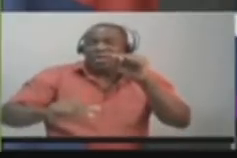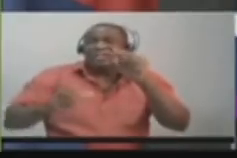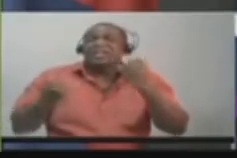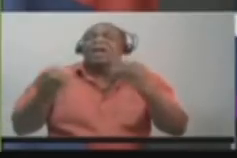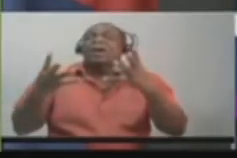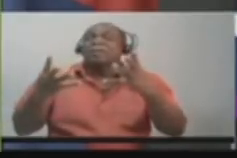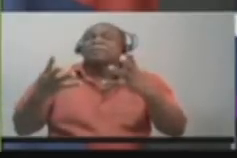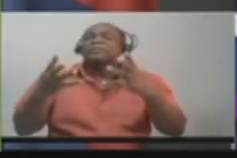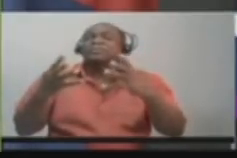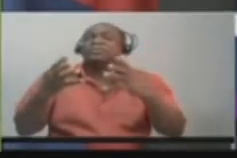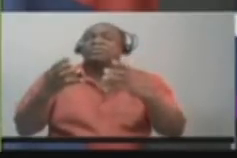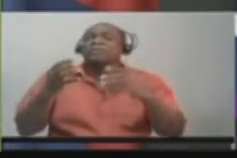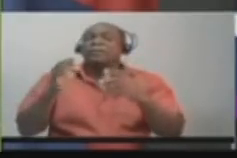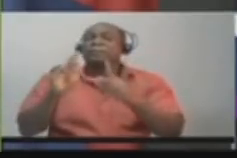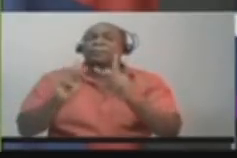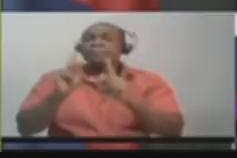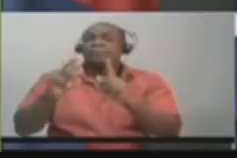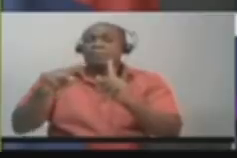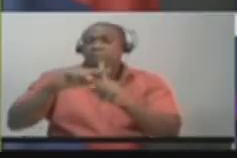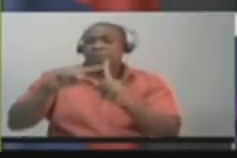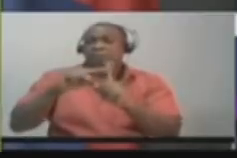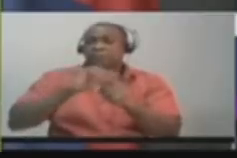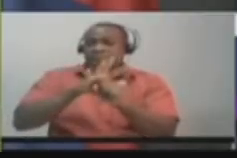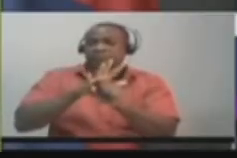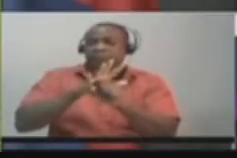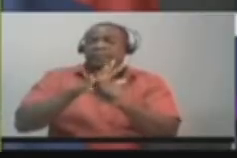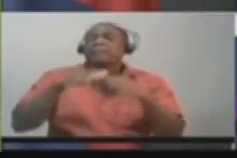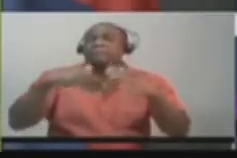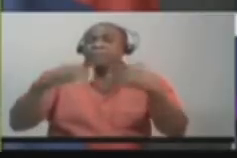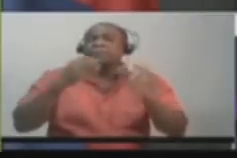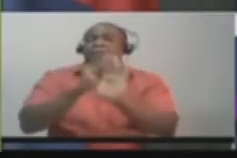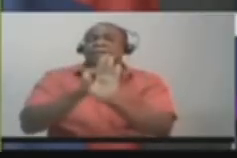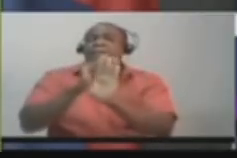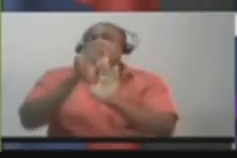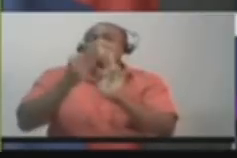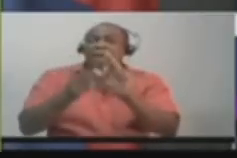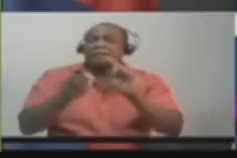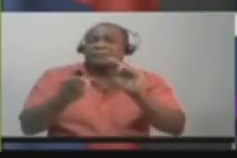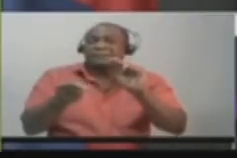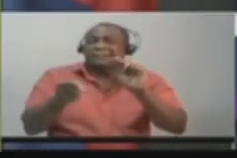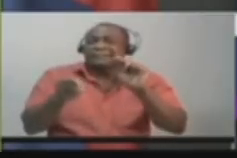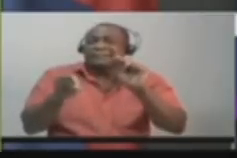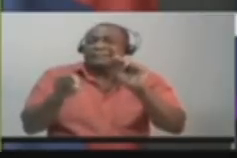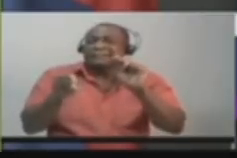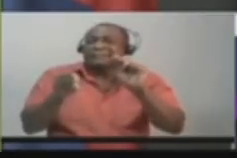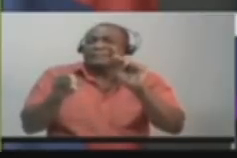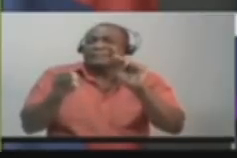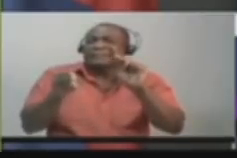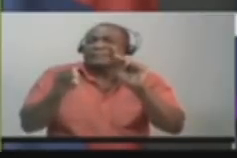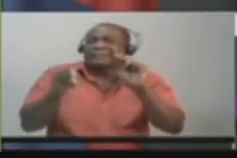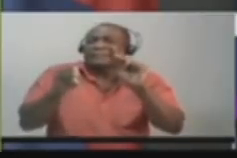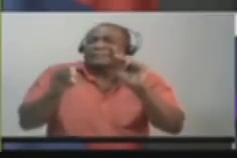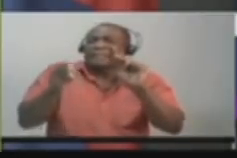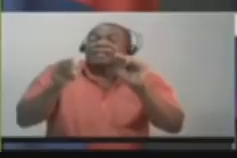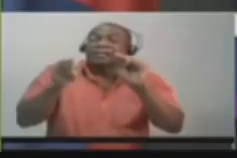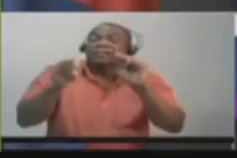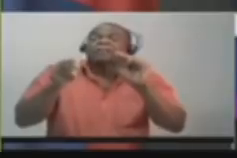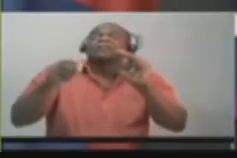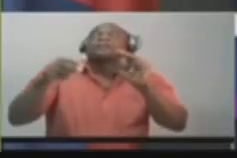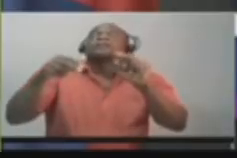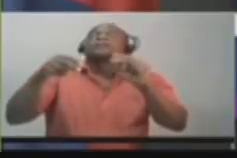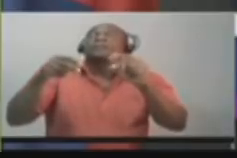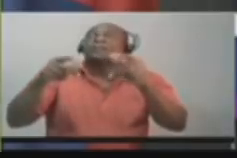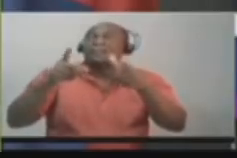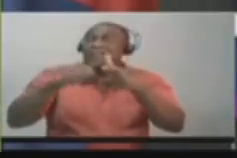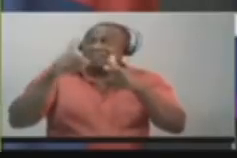into March, and then it started to climb. And that threshold that we came from in March very